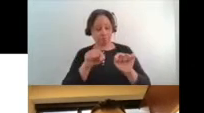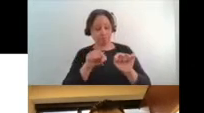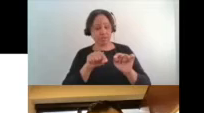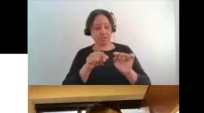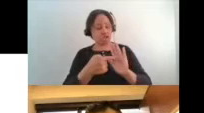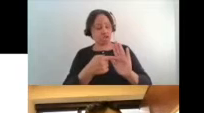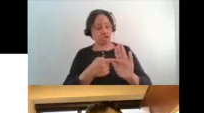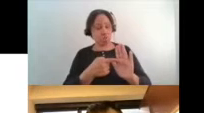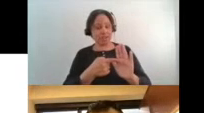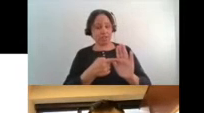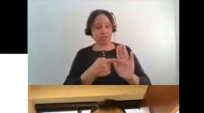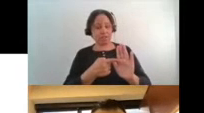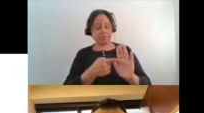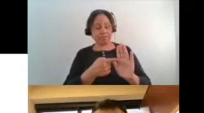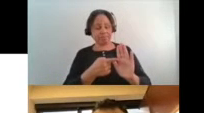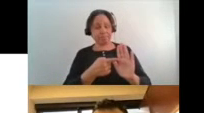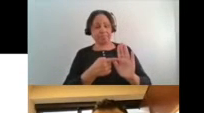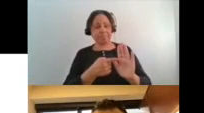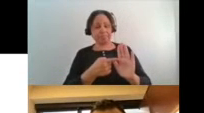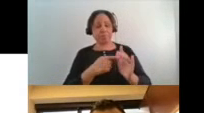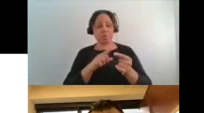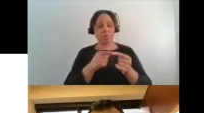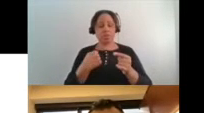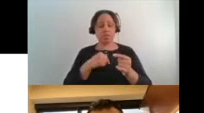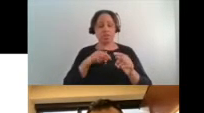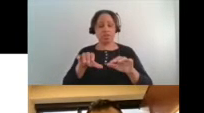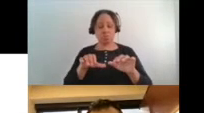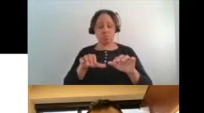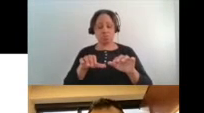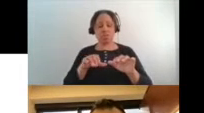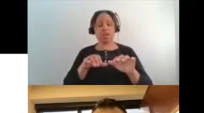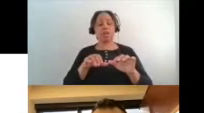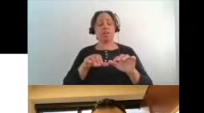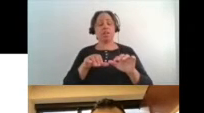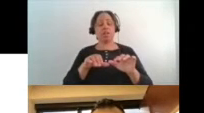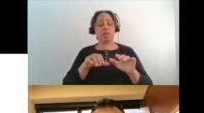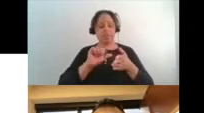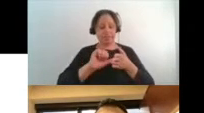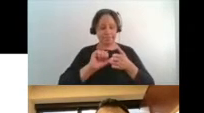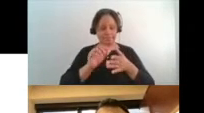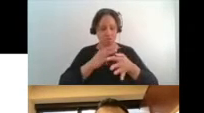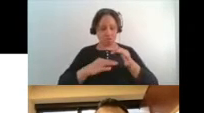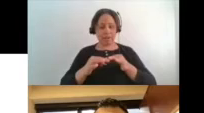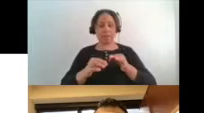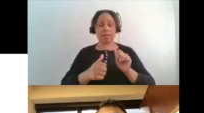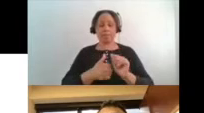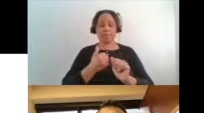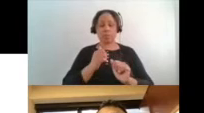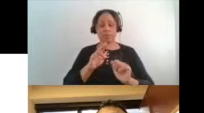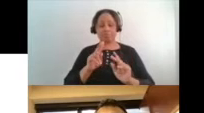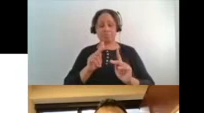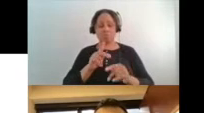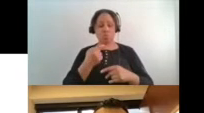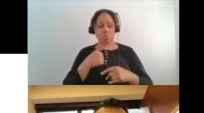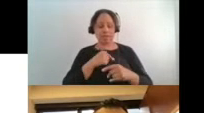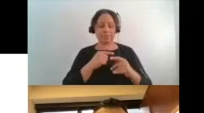do a kidney transplant, we typically leave your old native kidneys in. For most patients who need a kidney transplant, their old kidneys have scarred down and